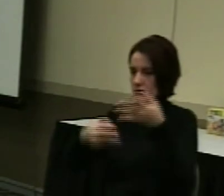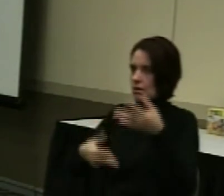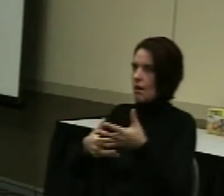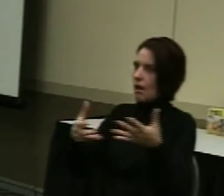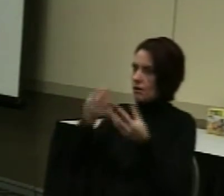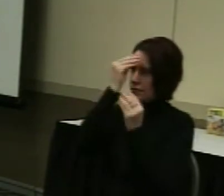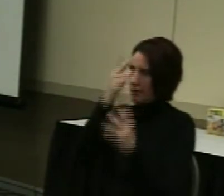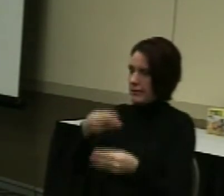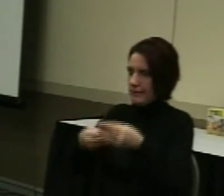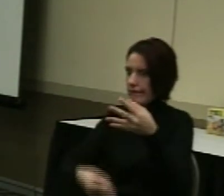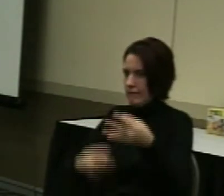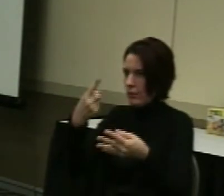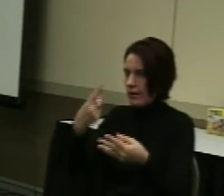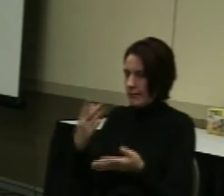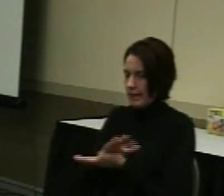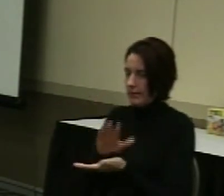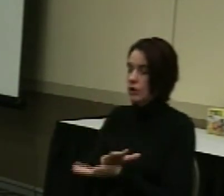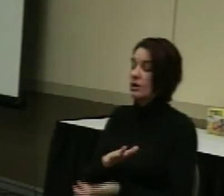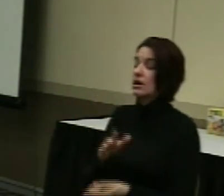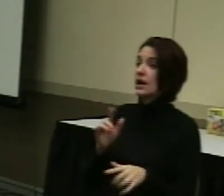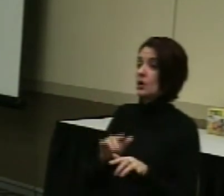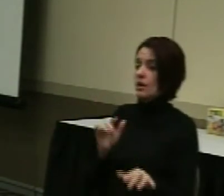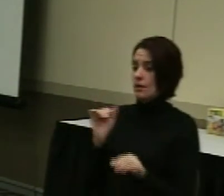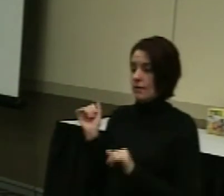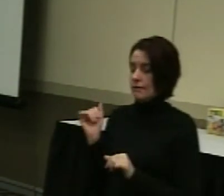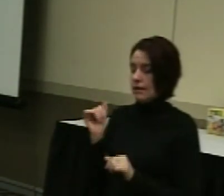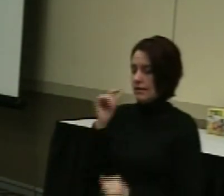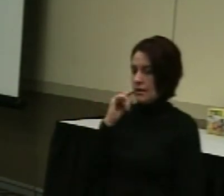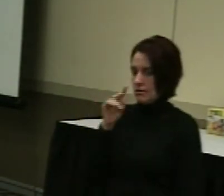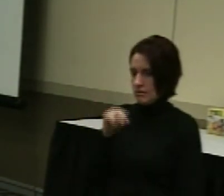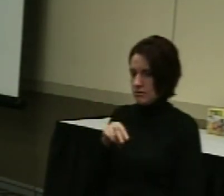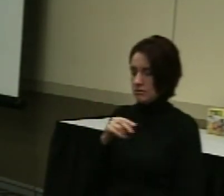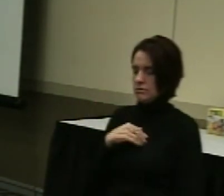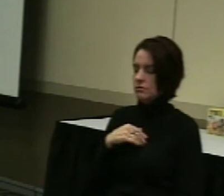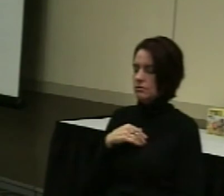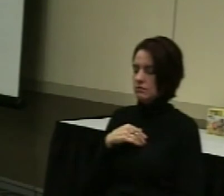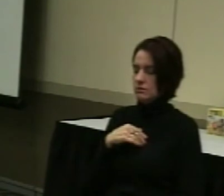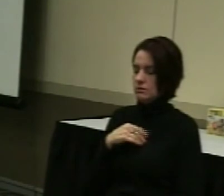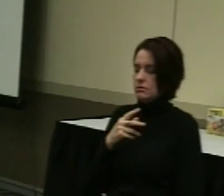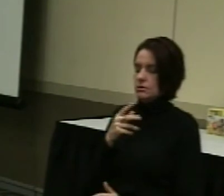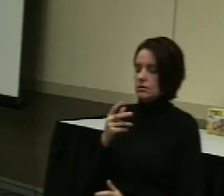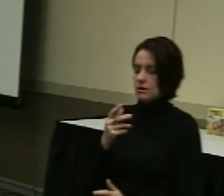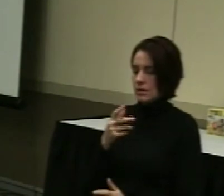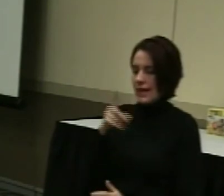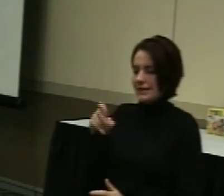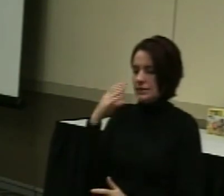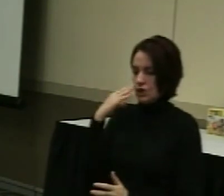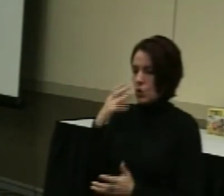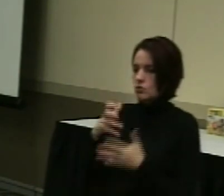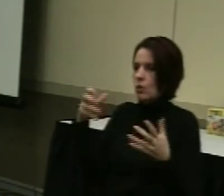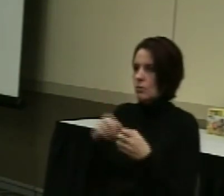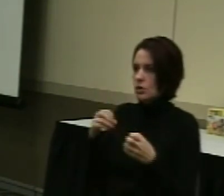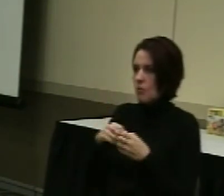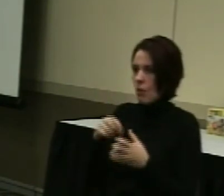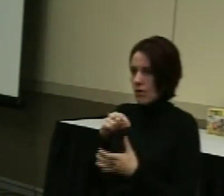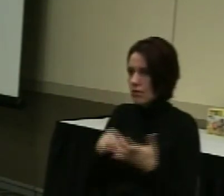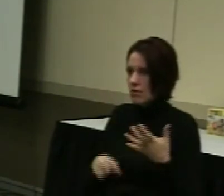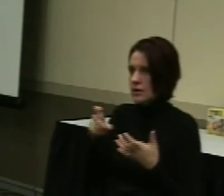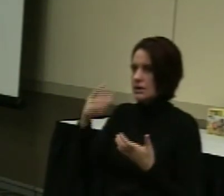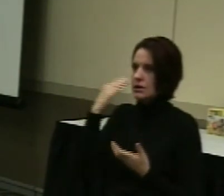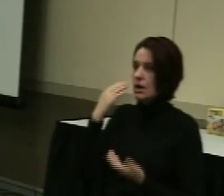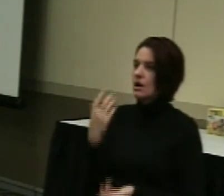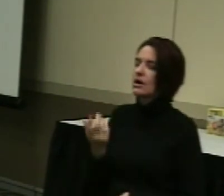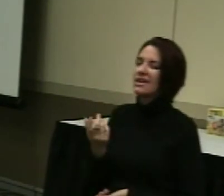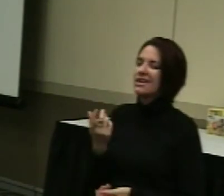sheet, and you walk away from having read that saying, oh my goodness, there's so much more I need to know. And it's not enough to say she's upset